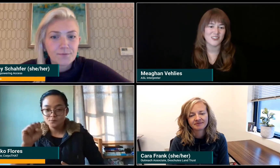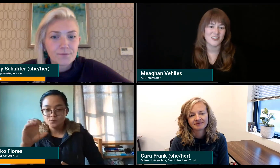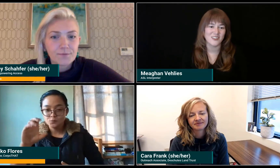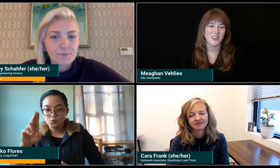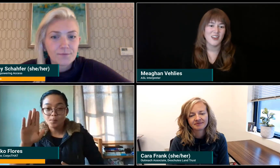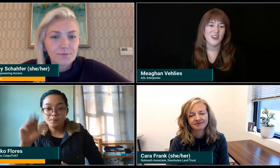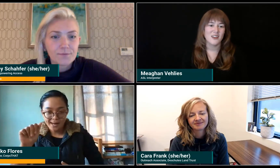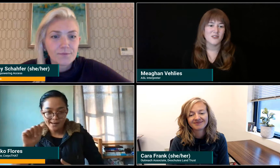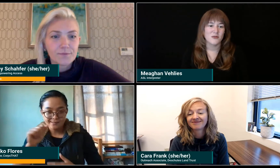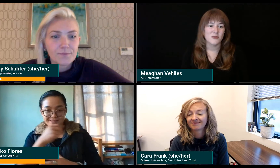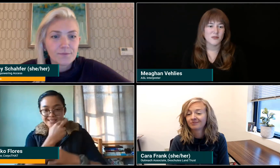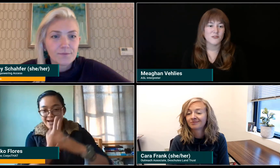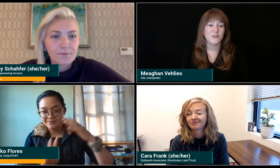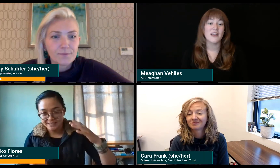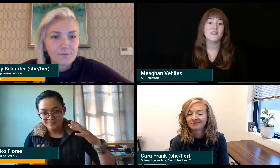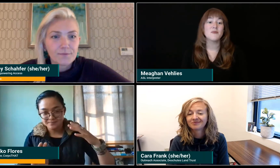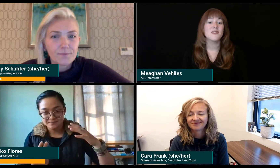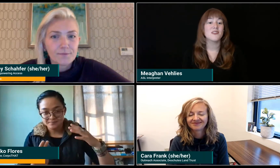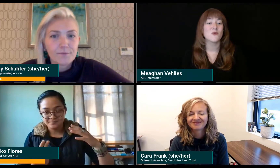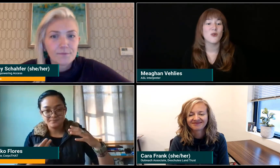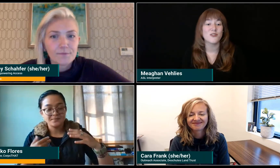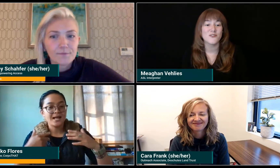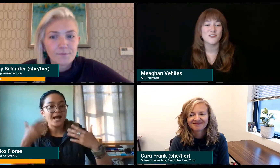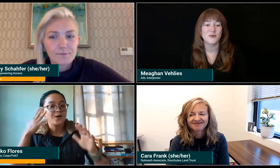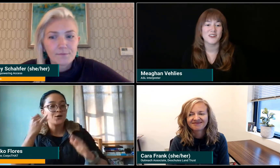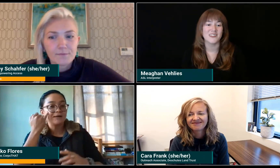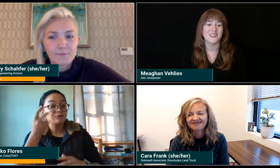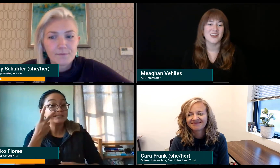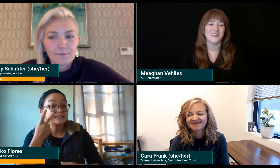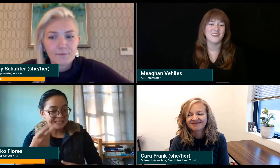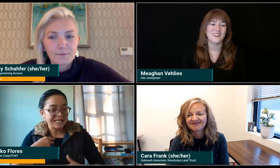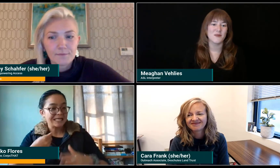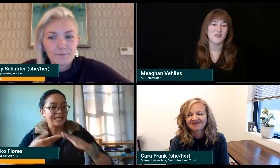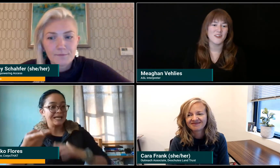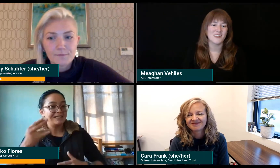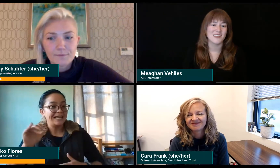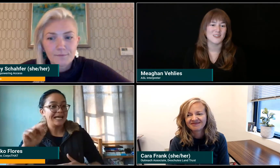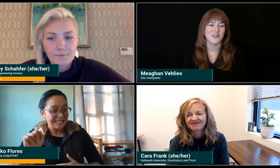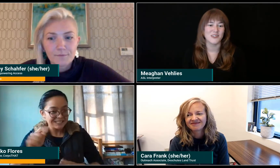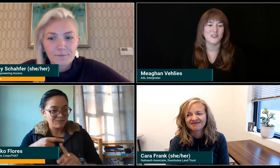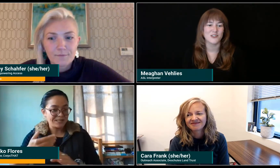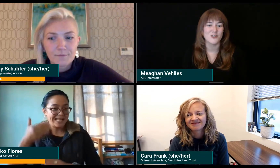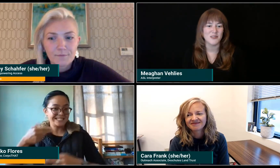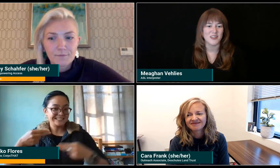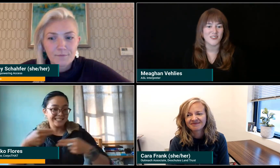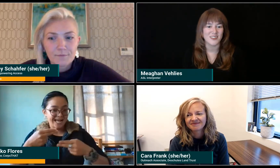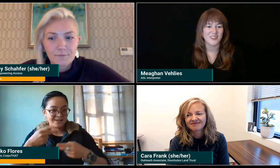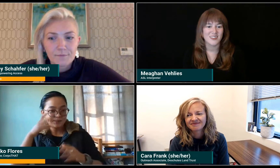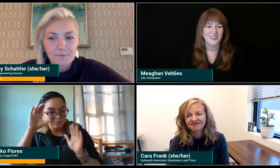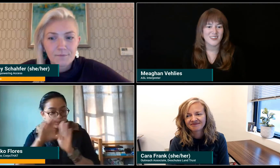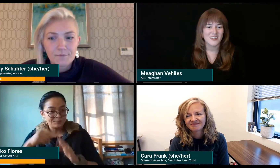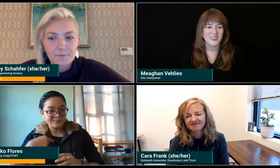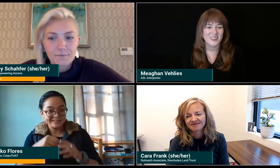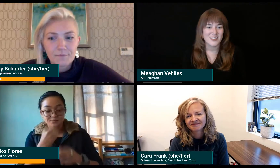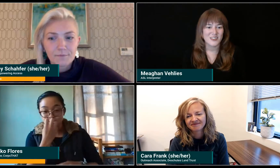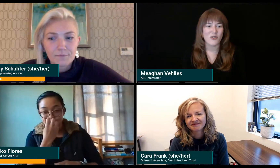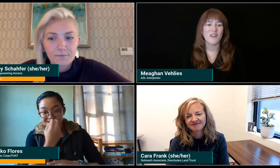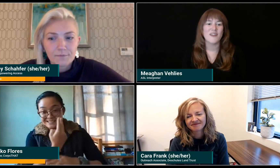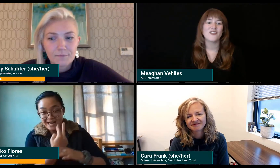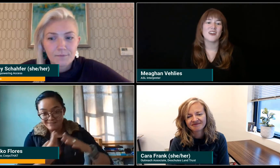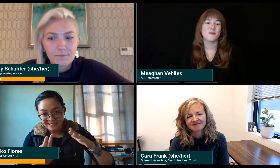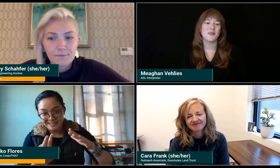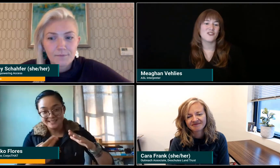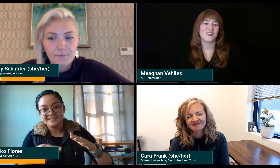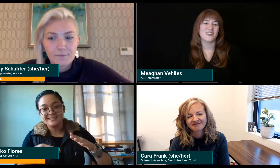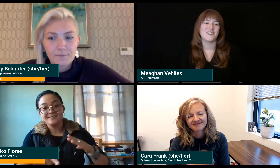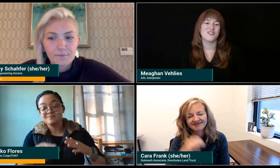gestures, and something that's a wonderful experience that can be very accessible is scuba diving. So I've